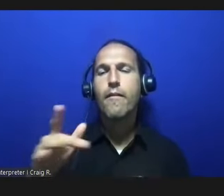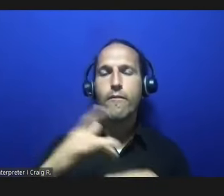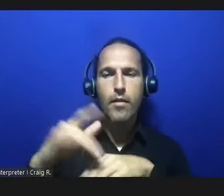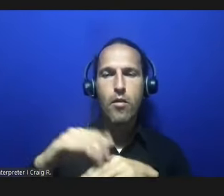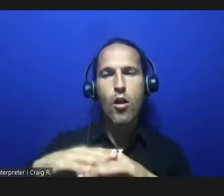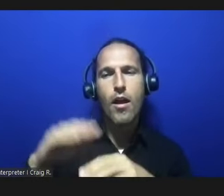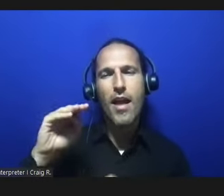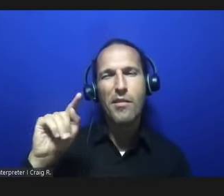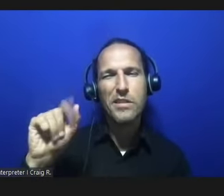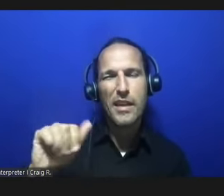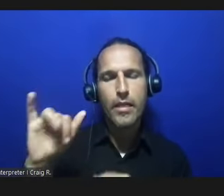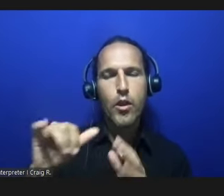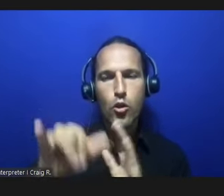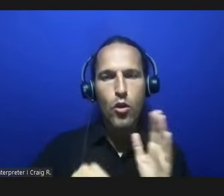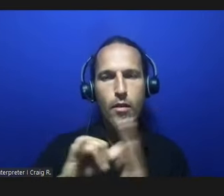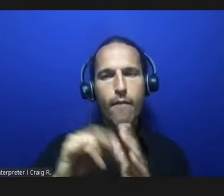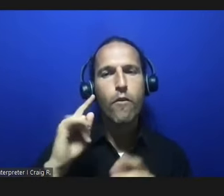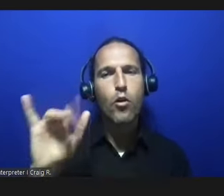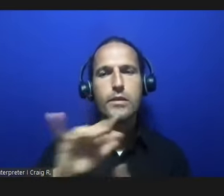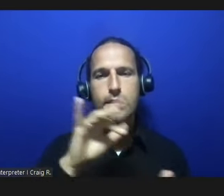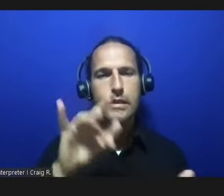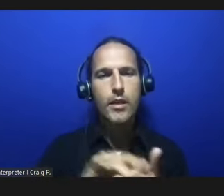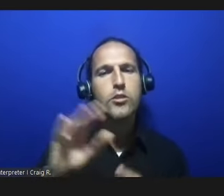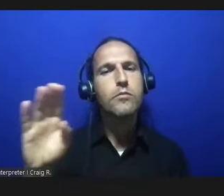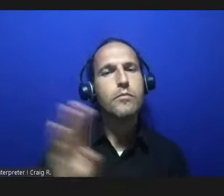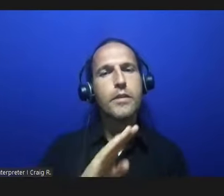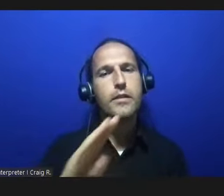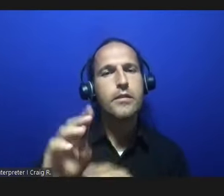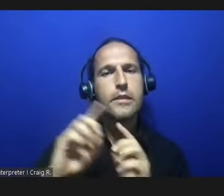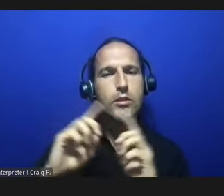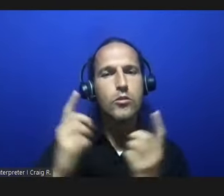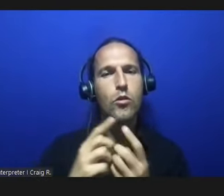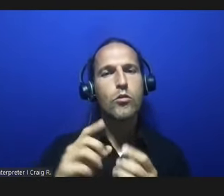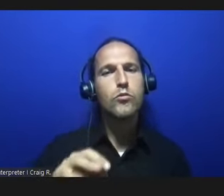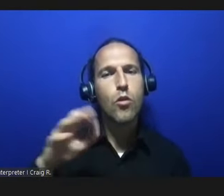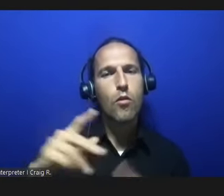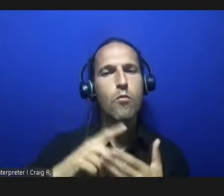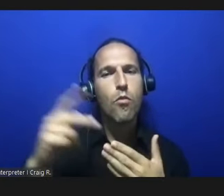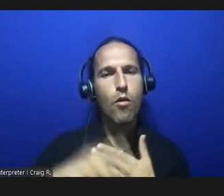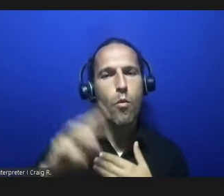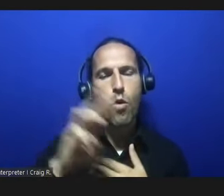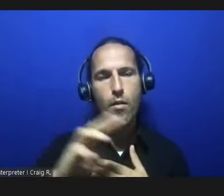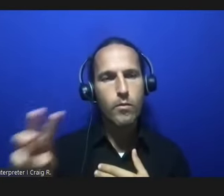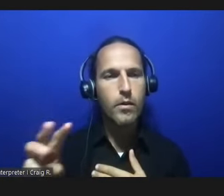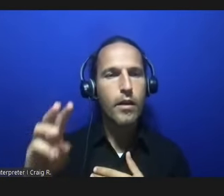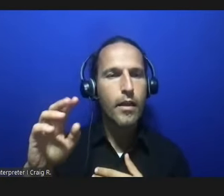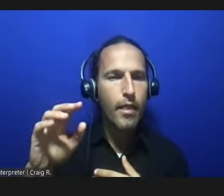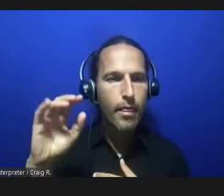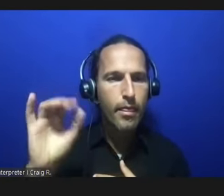YouTube channel and the Central Business District Tolling Program project website at